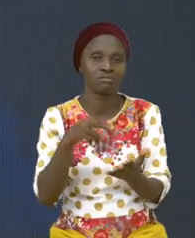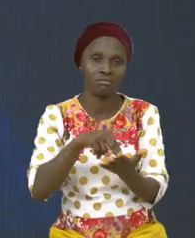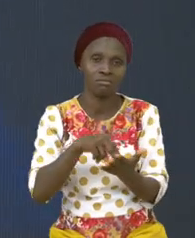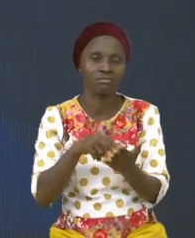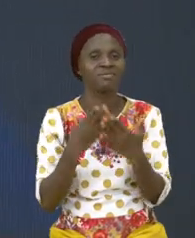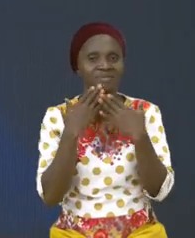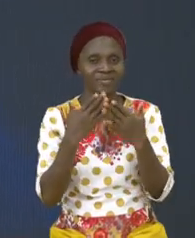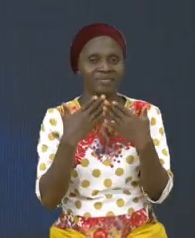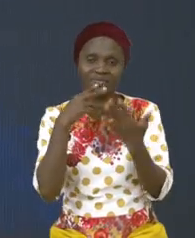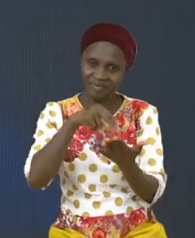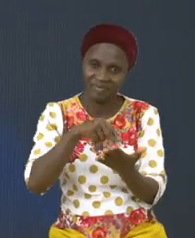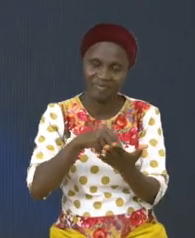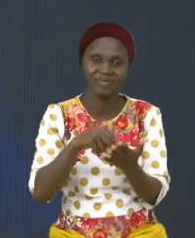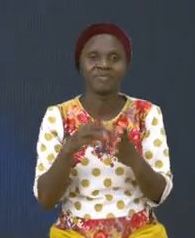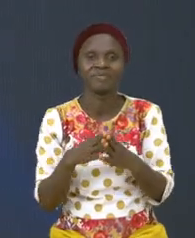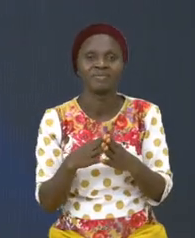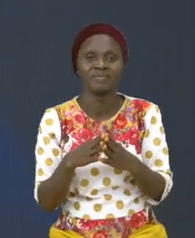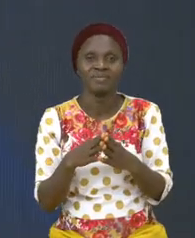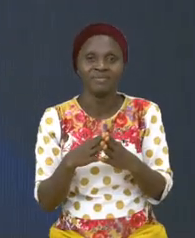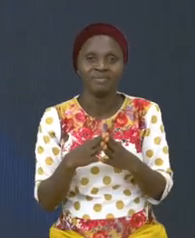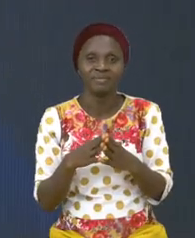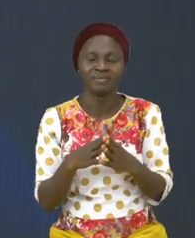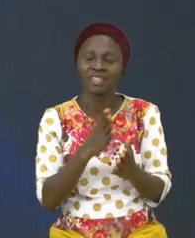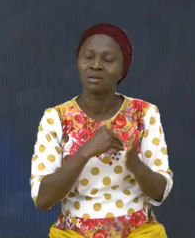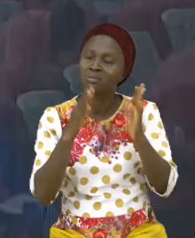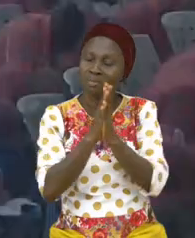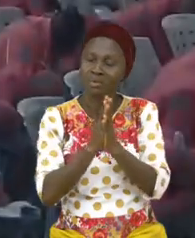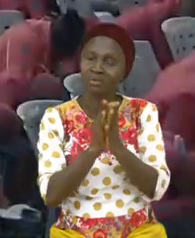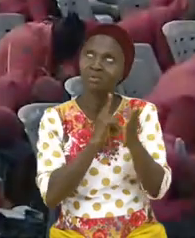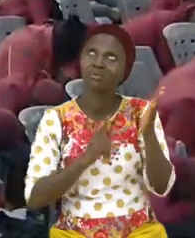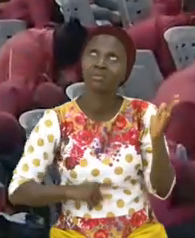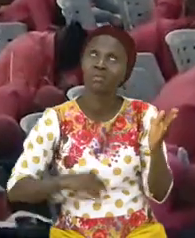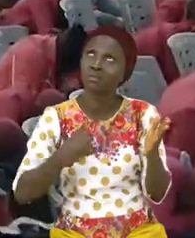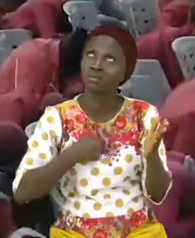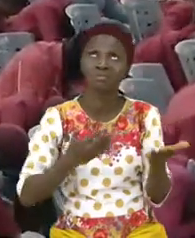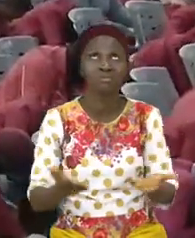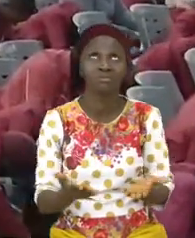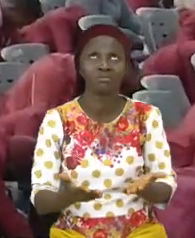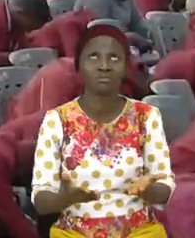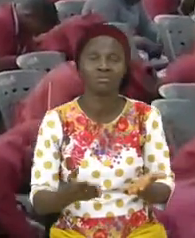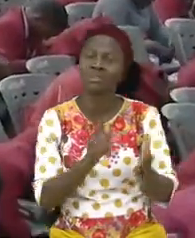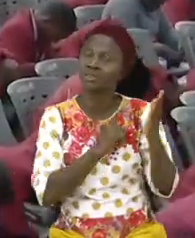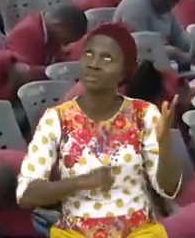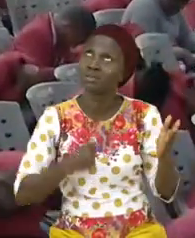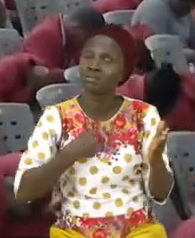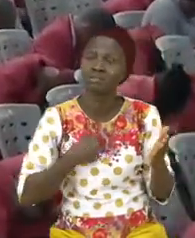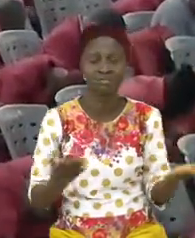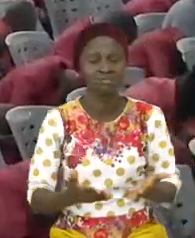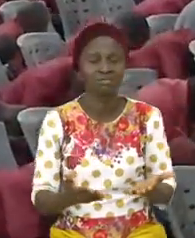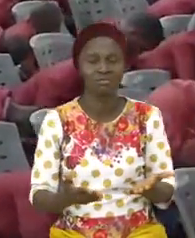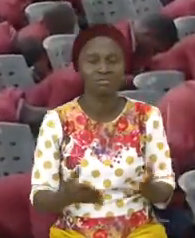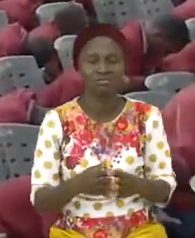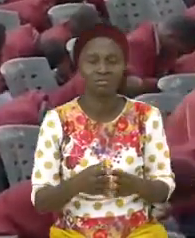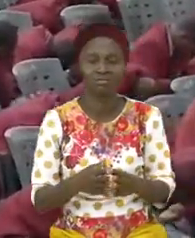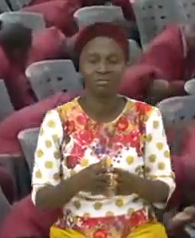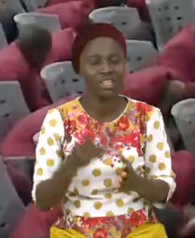you. Stand up wherever you are and say, Lord, I am here. Lord, I am here. For all this to happen, I